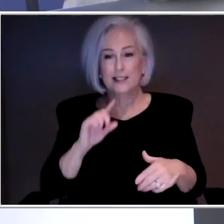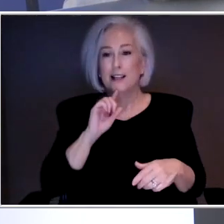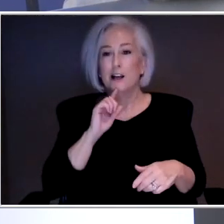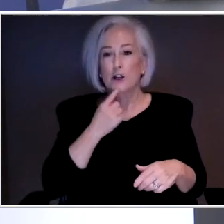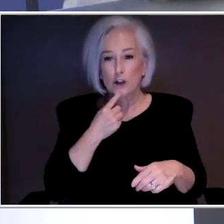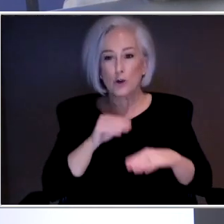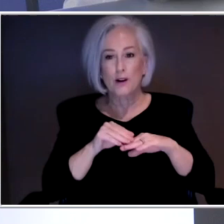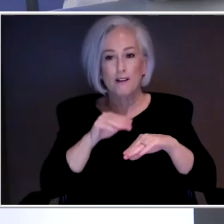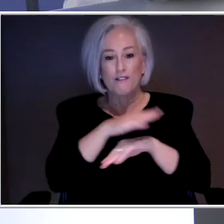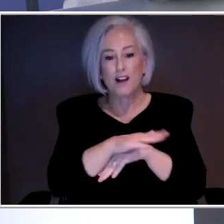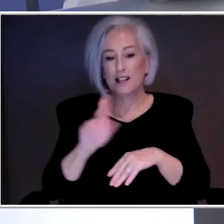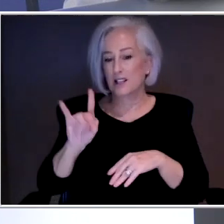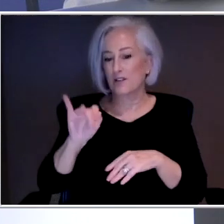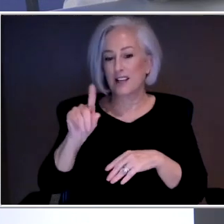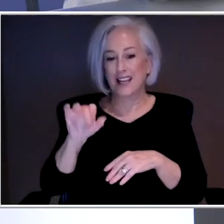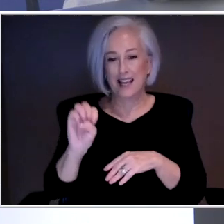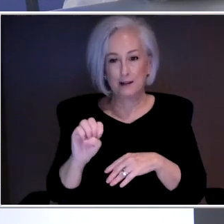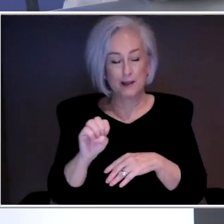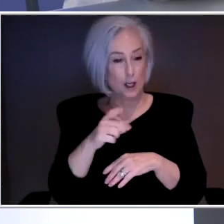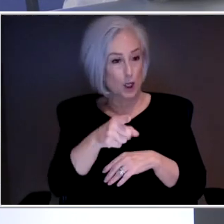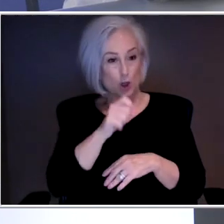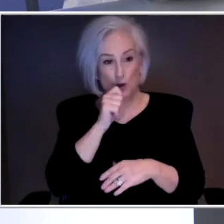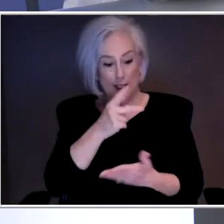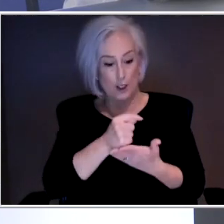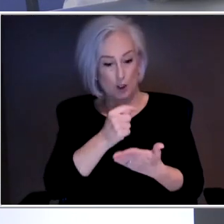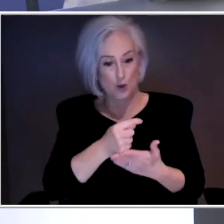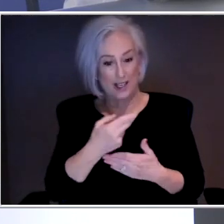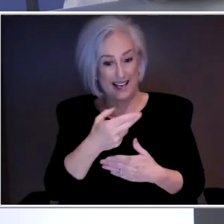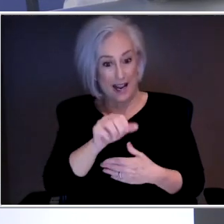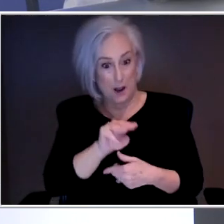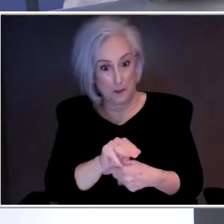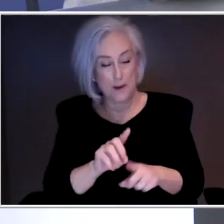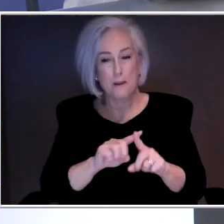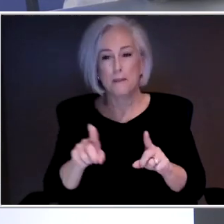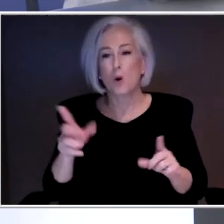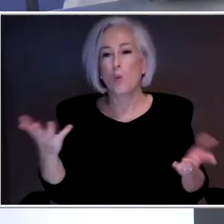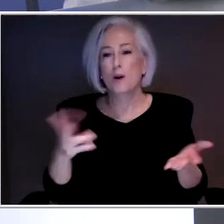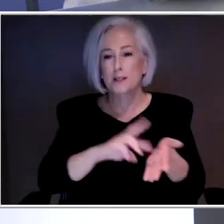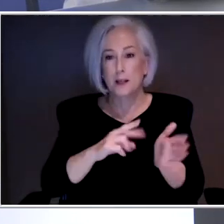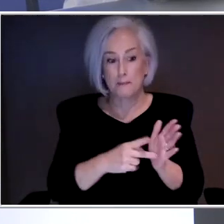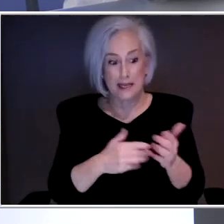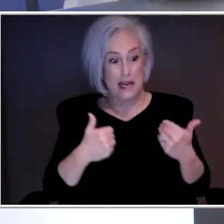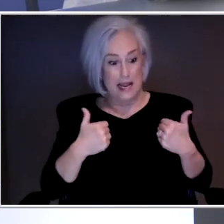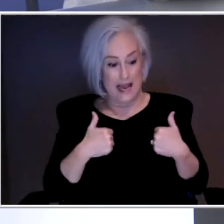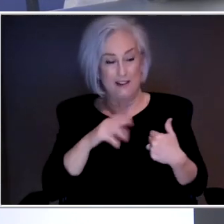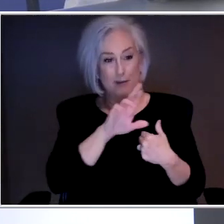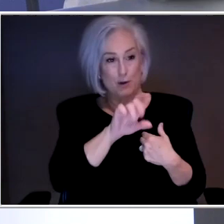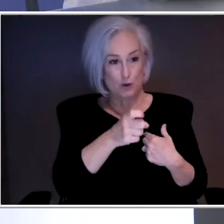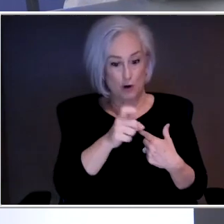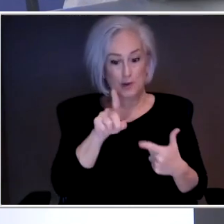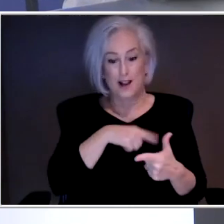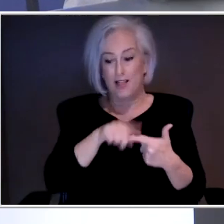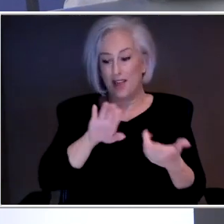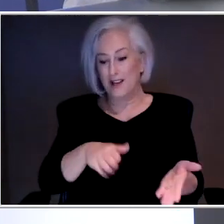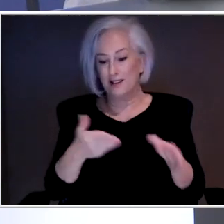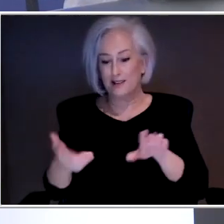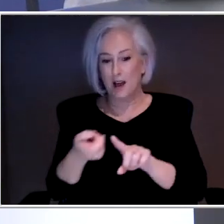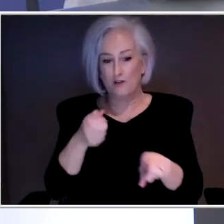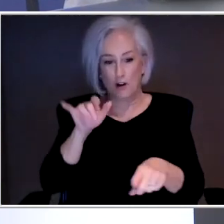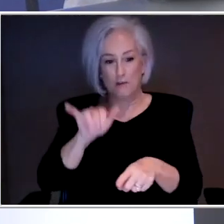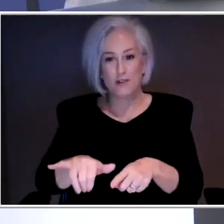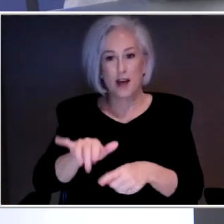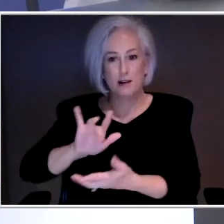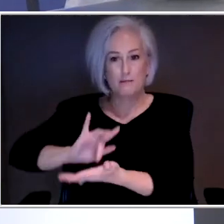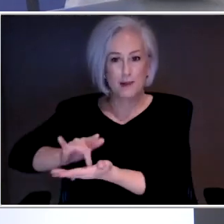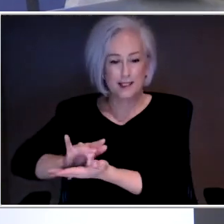ketamine. You didn't treat him, but what does it mean that he had this prescription and then he died from acute effects of the thing he had the prescription